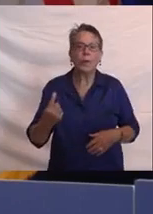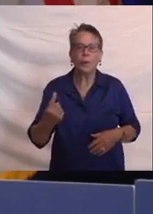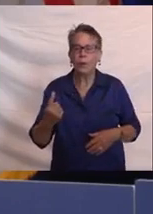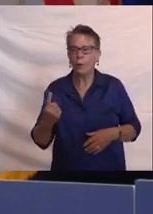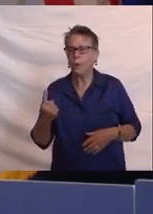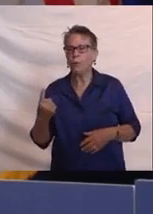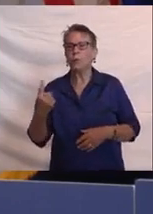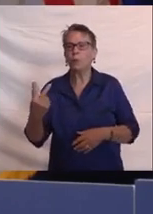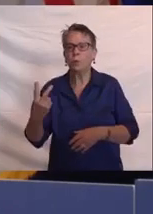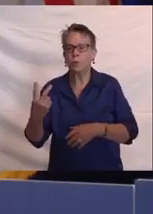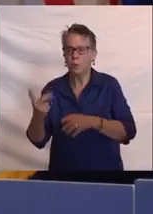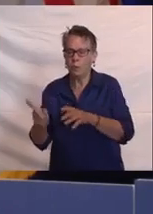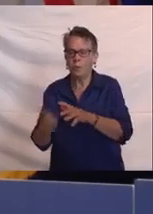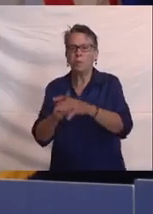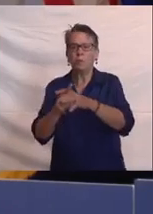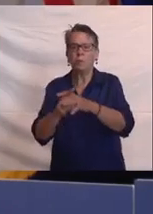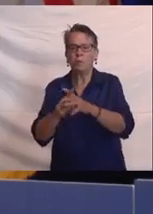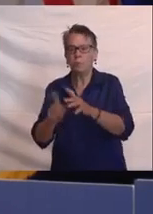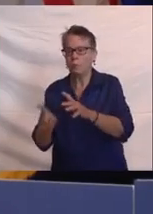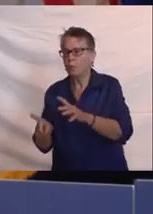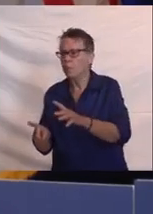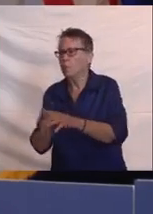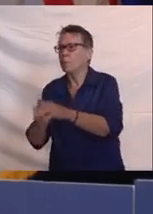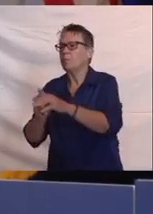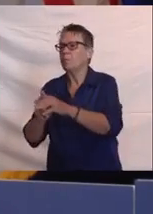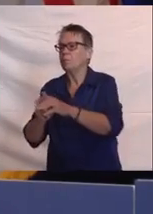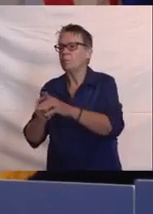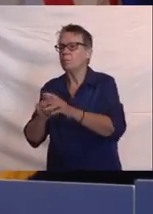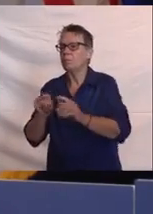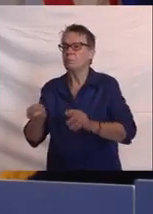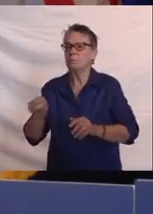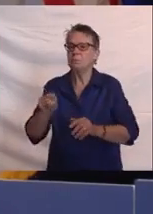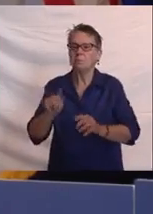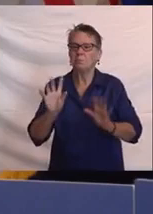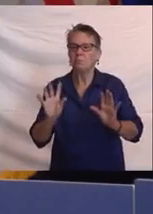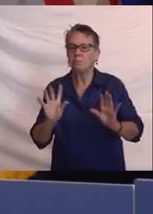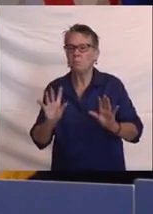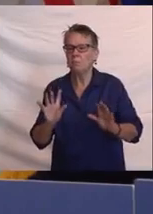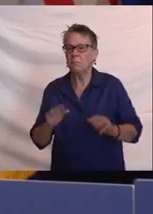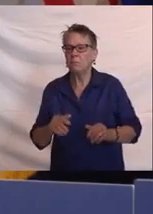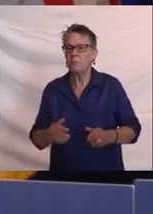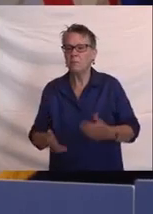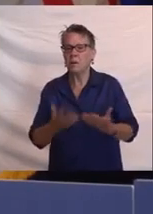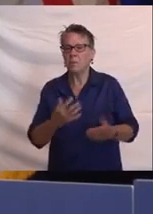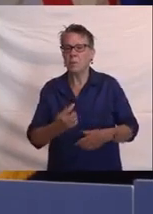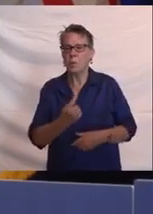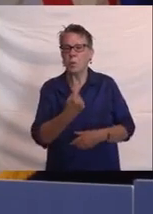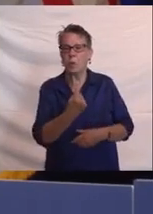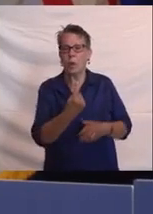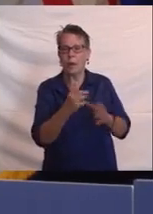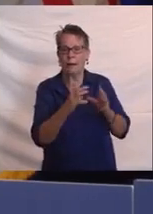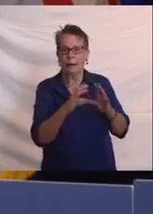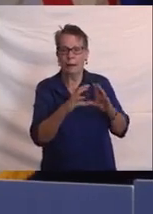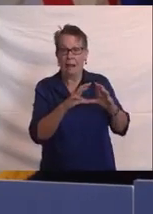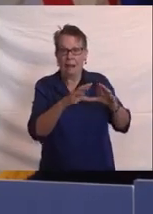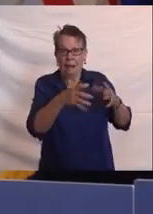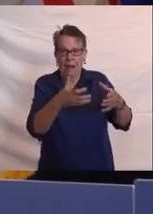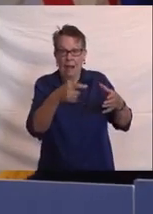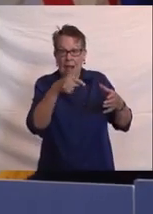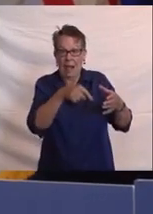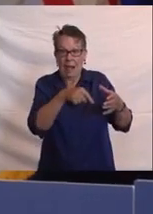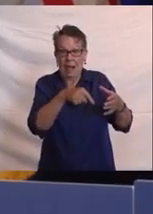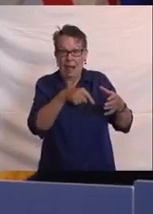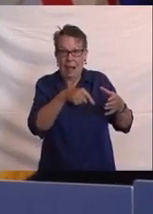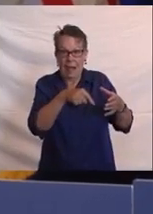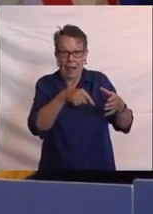exist, on its own. You might have a classroom, where you have a individual who might have traveled recently and come back to school, for example,